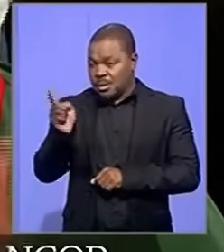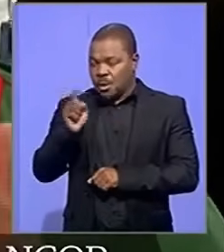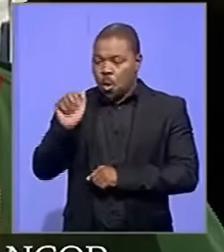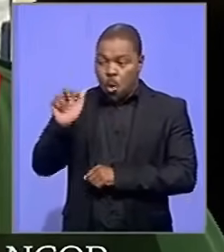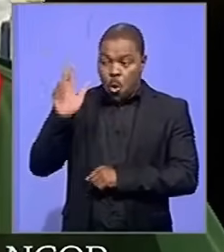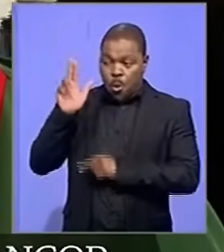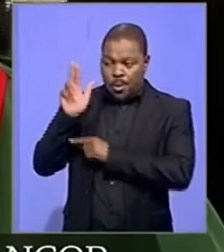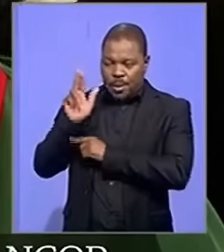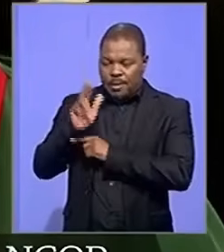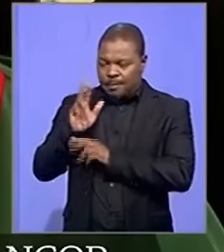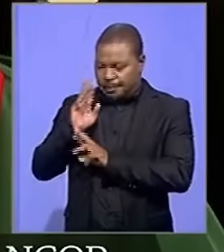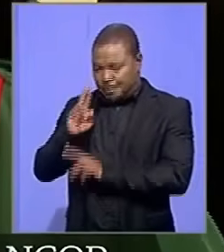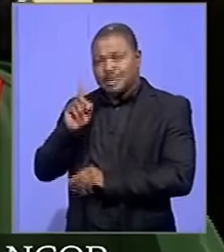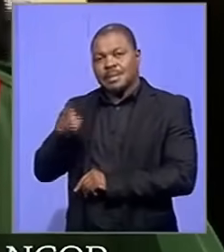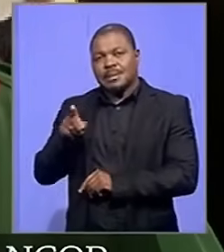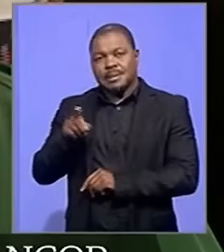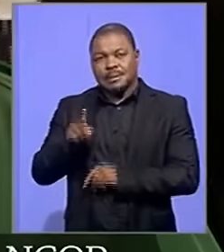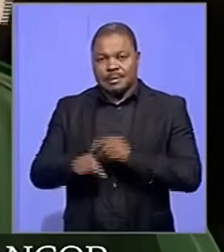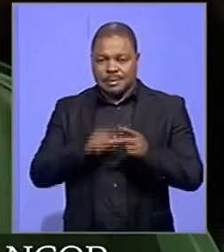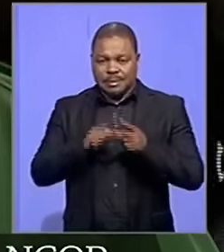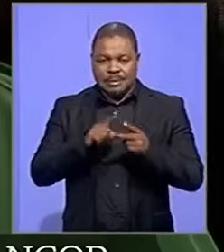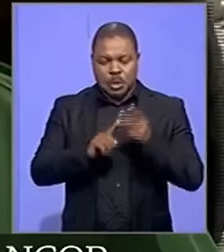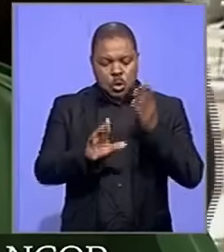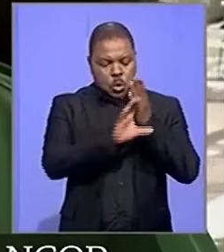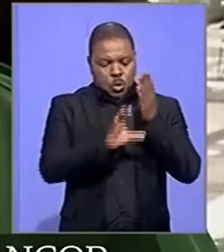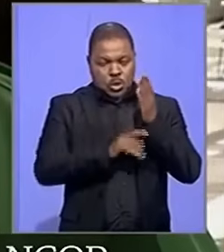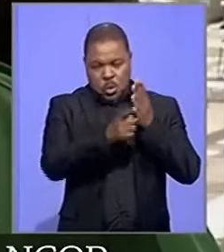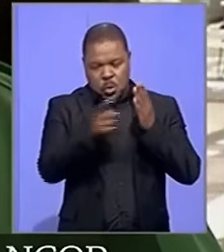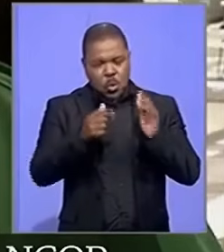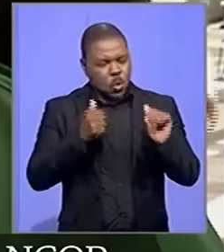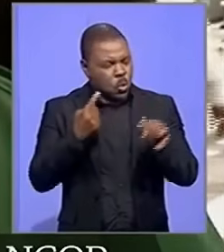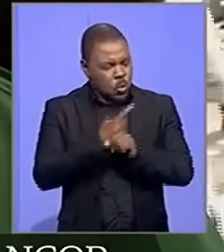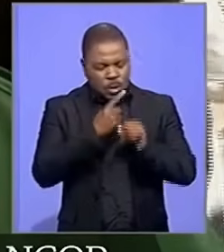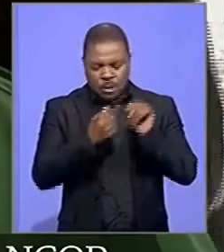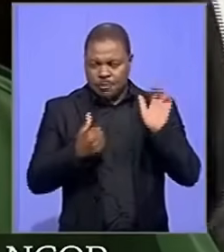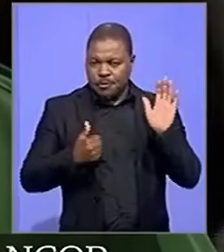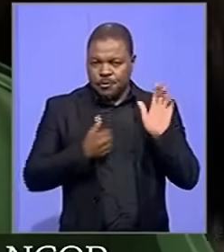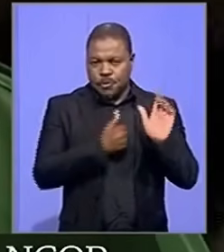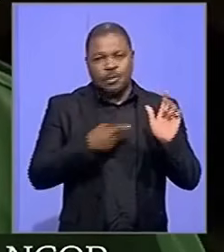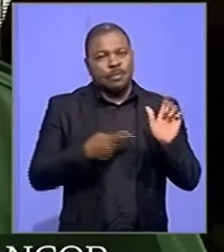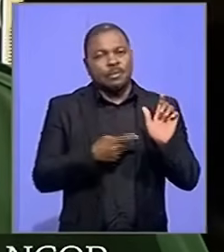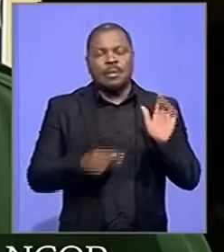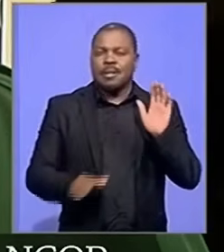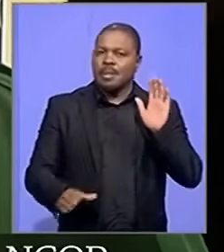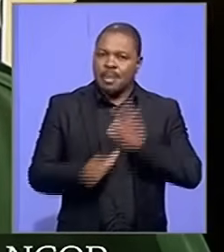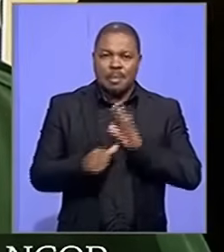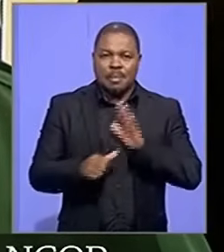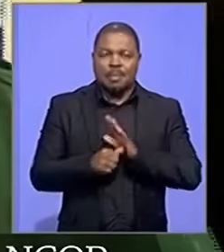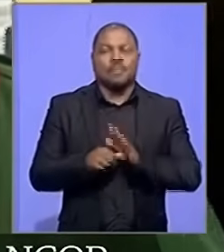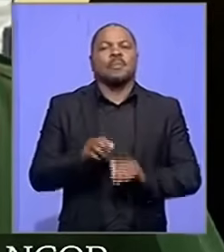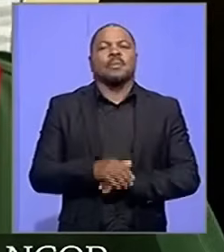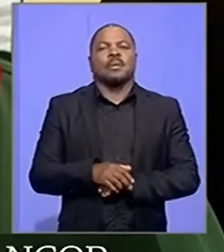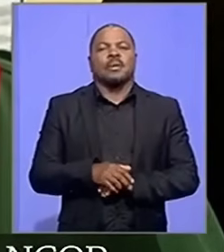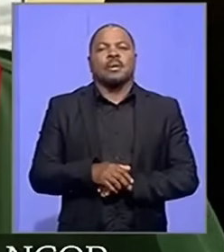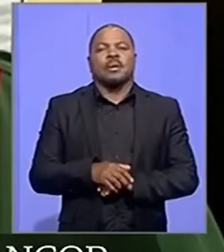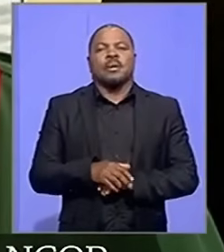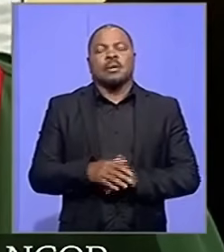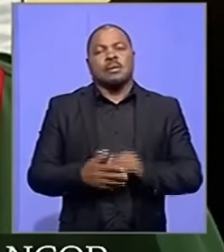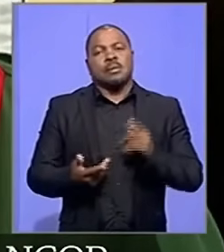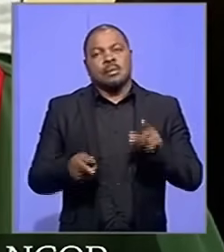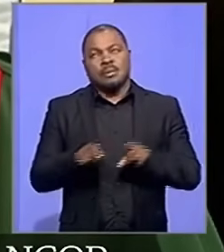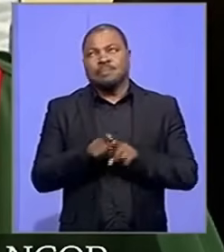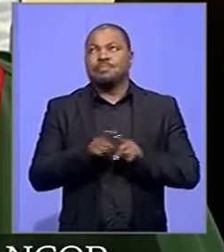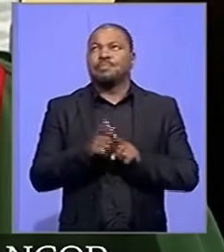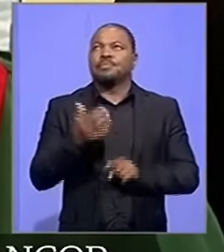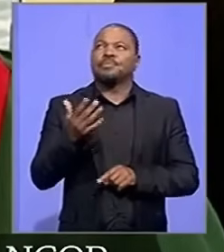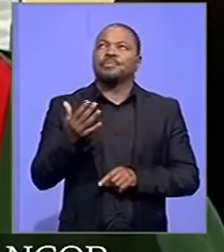They need to always make sure that they comply with the Constitution. That is very, very important, including